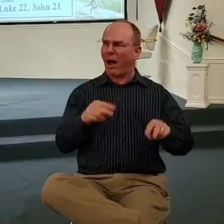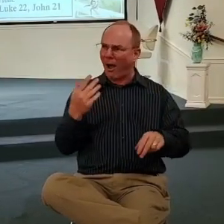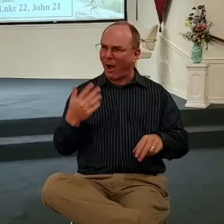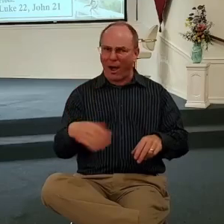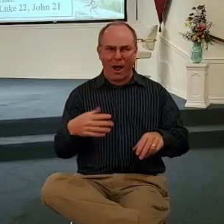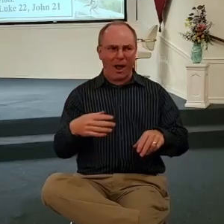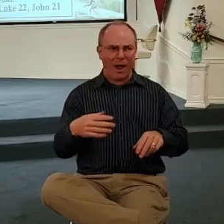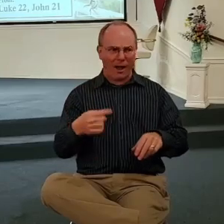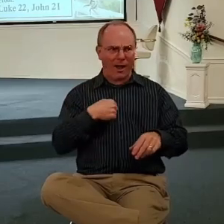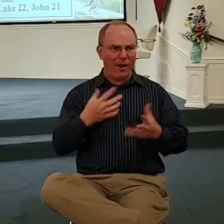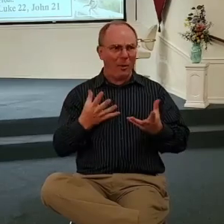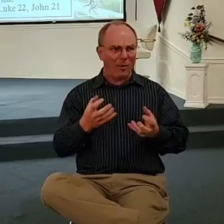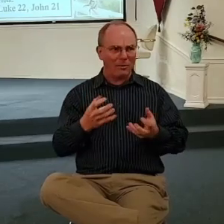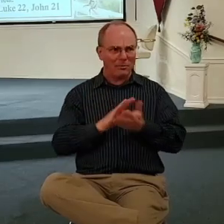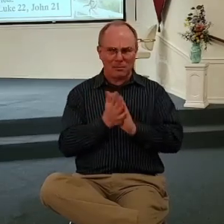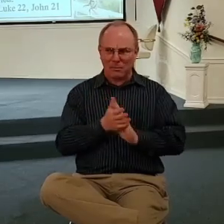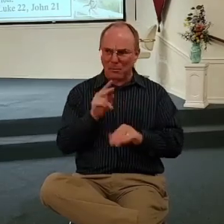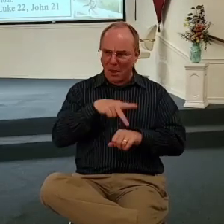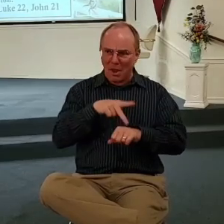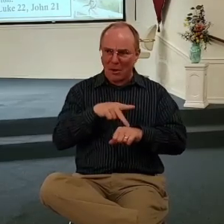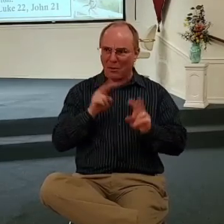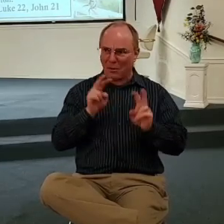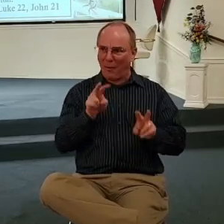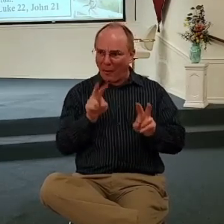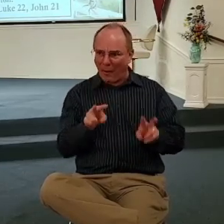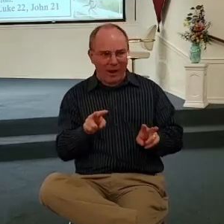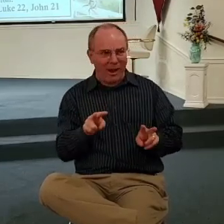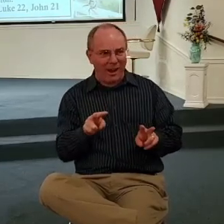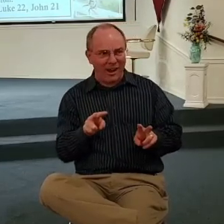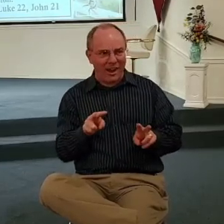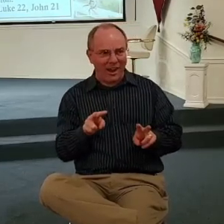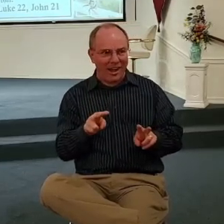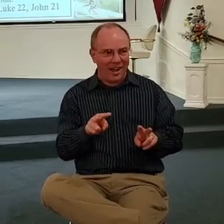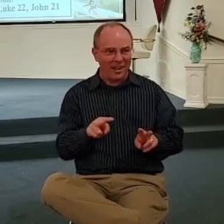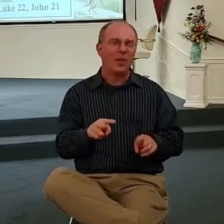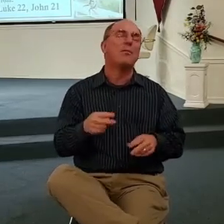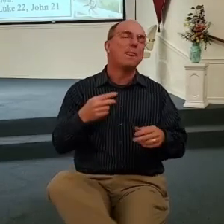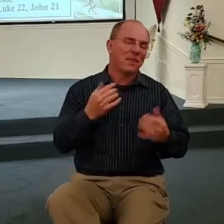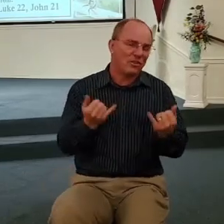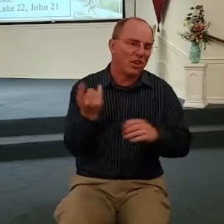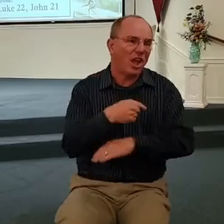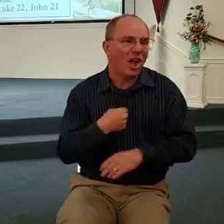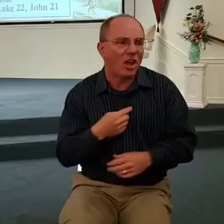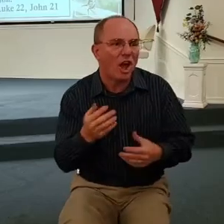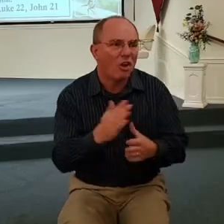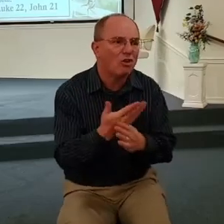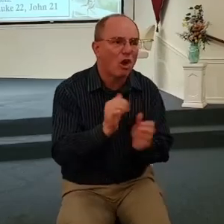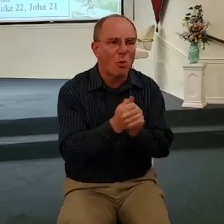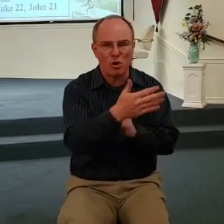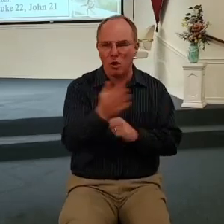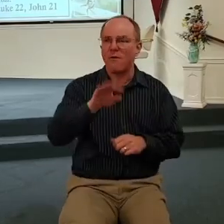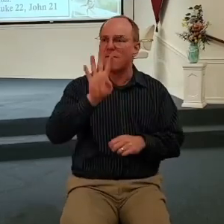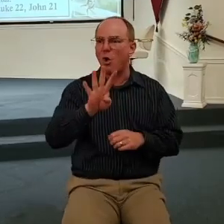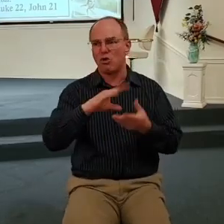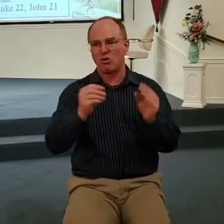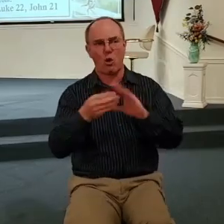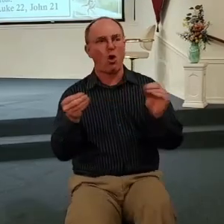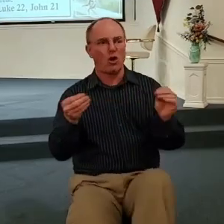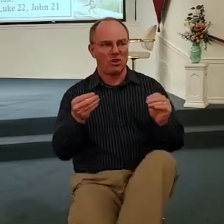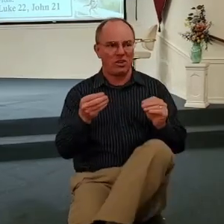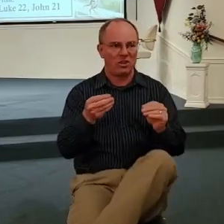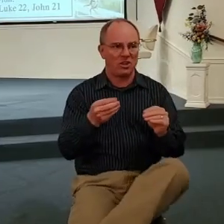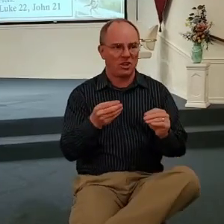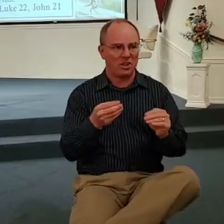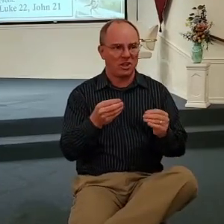Peter. You see, today I'd like to share with you 4 different stories that hopefully will make Peter a little bit more